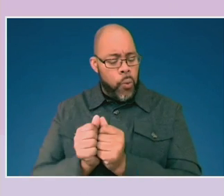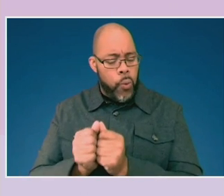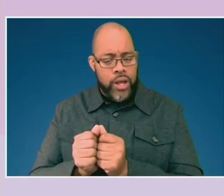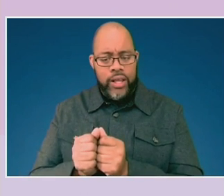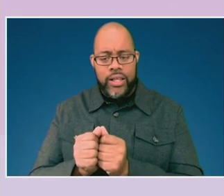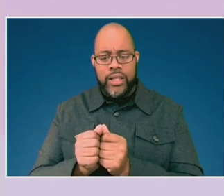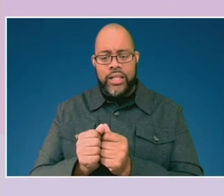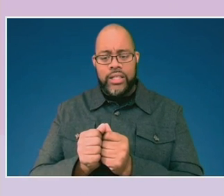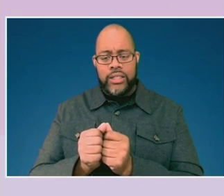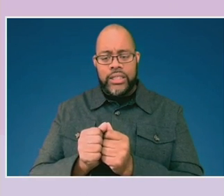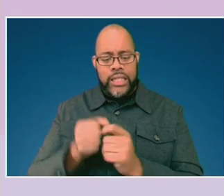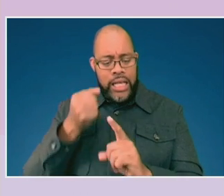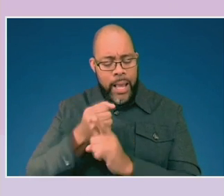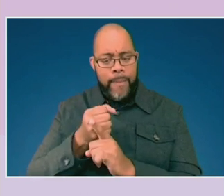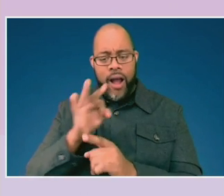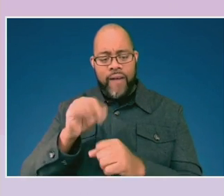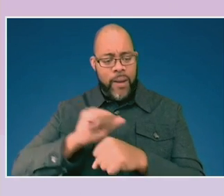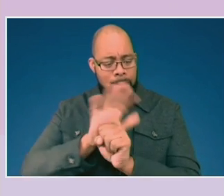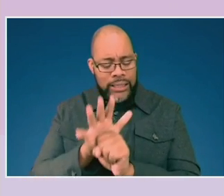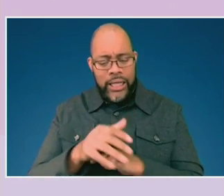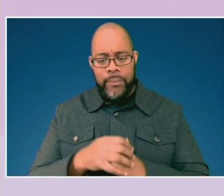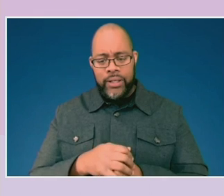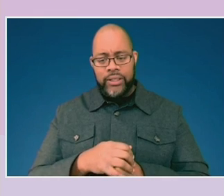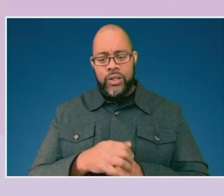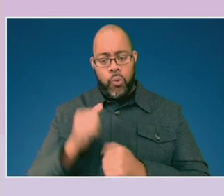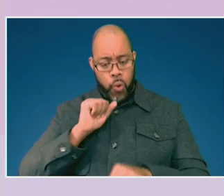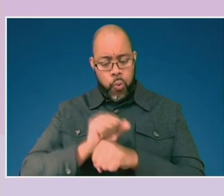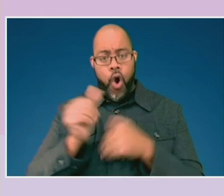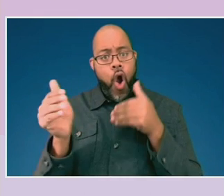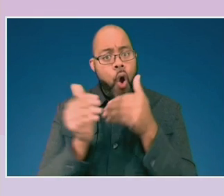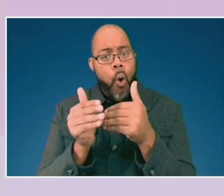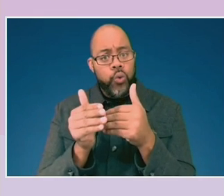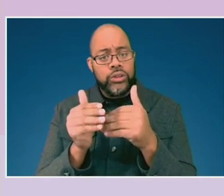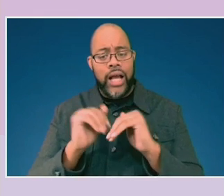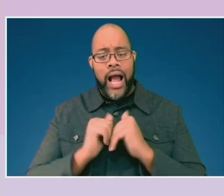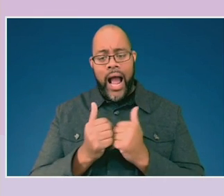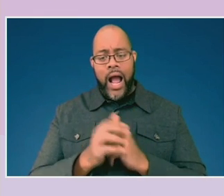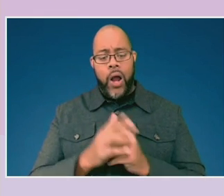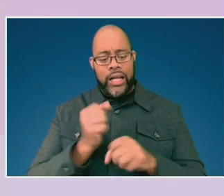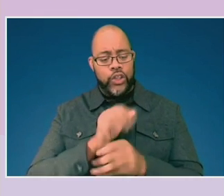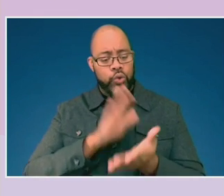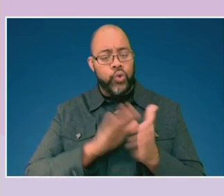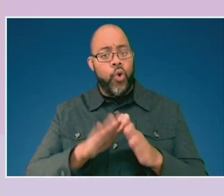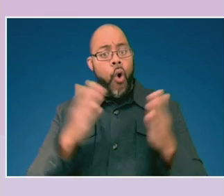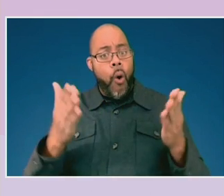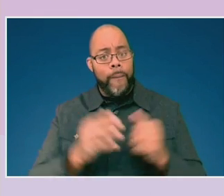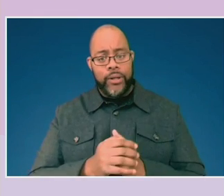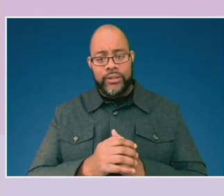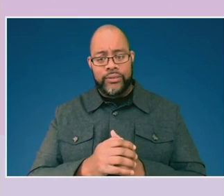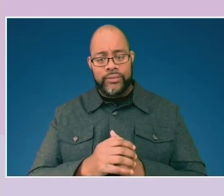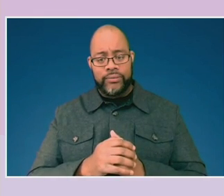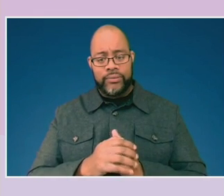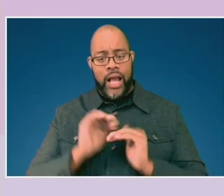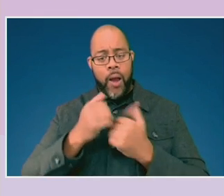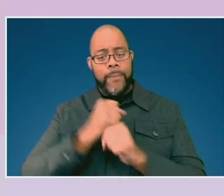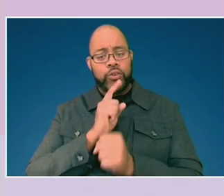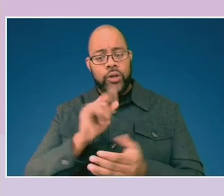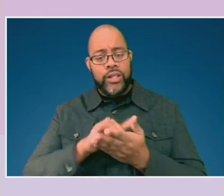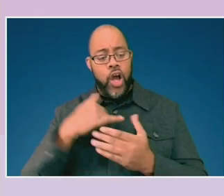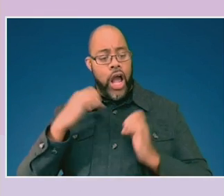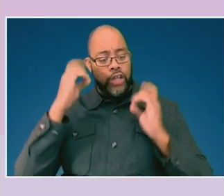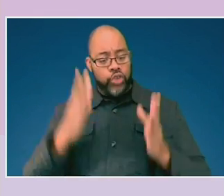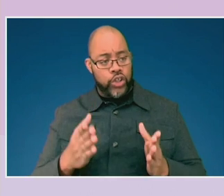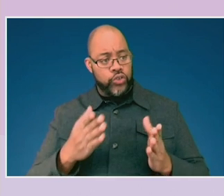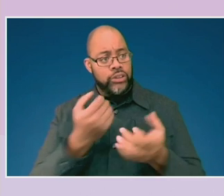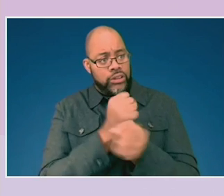dealing with the impacts of the pandemic, and we worked closely on how to get our schools open or how to ensure that our educators were safe